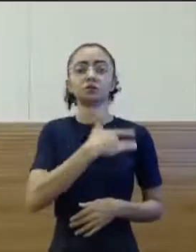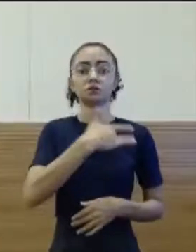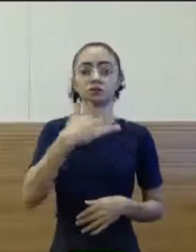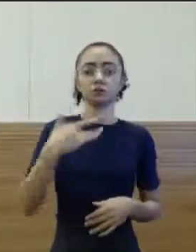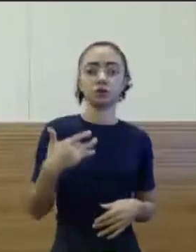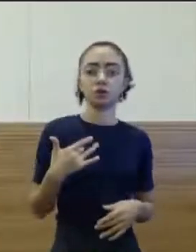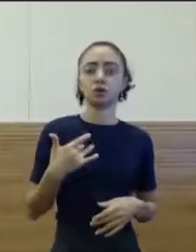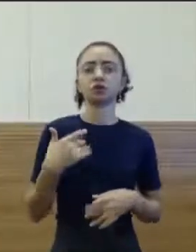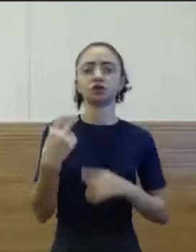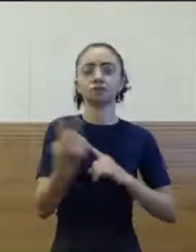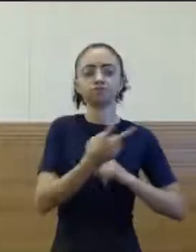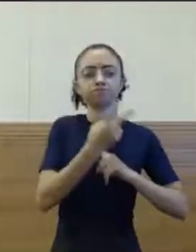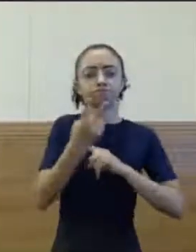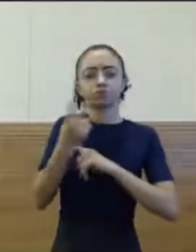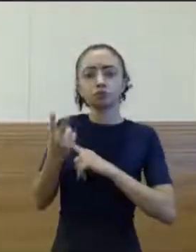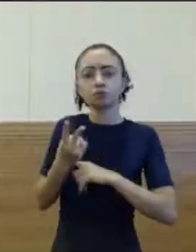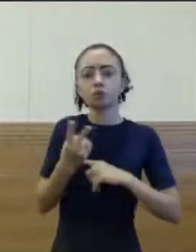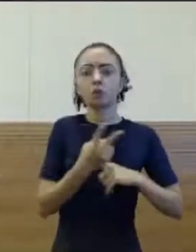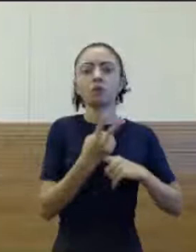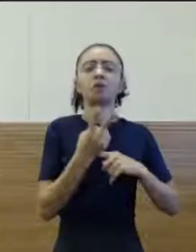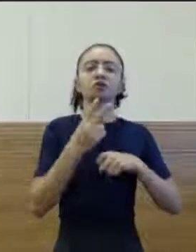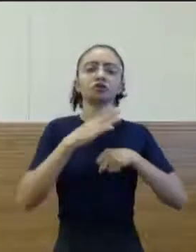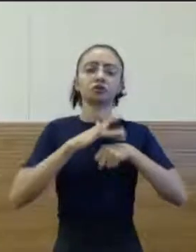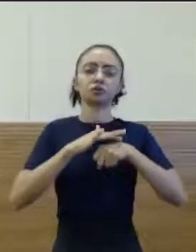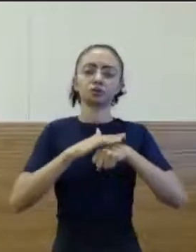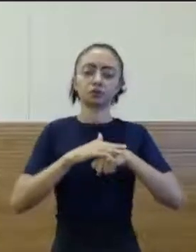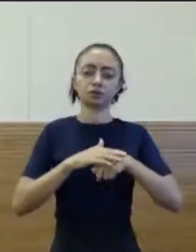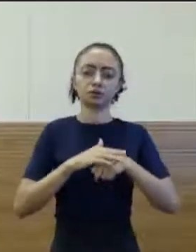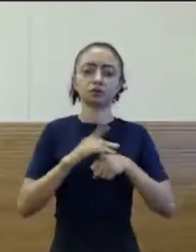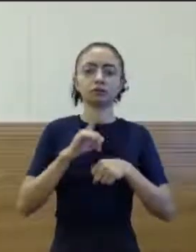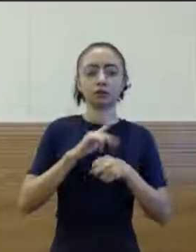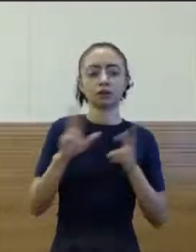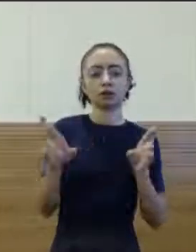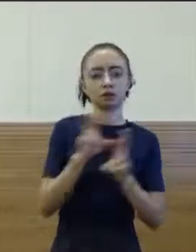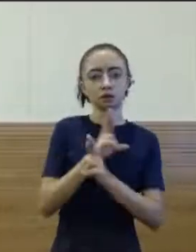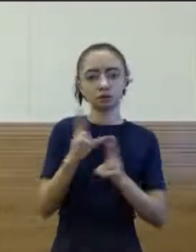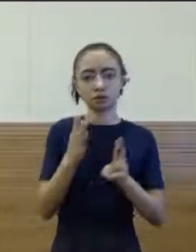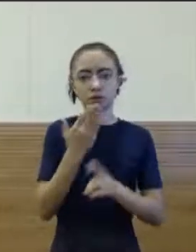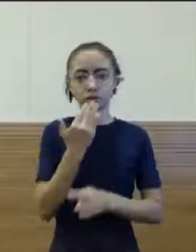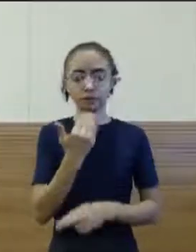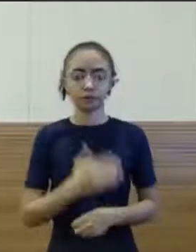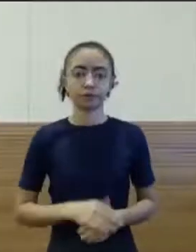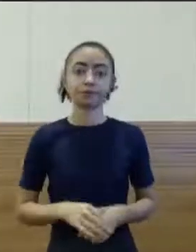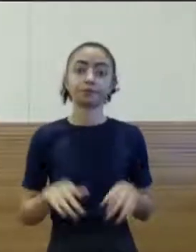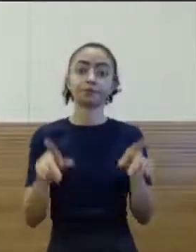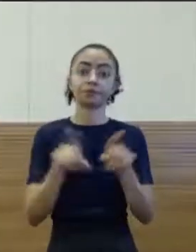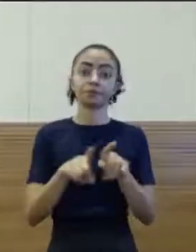adequate nutritional situation to avoid diseases.